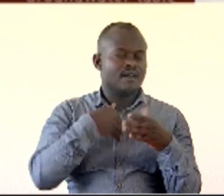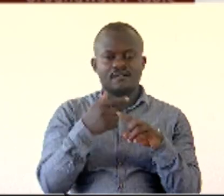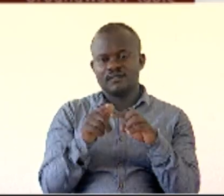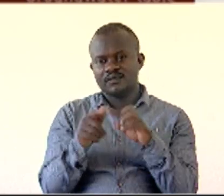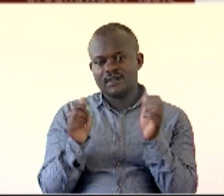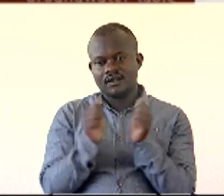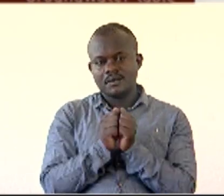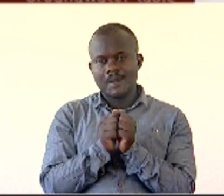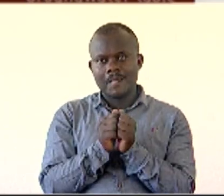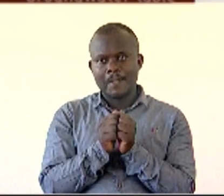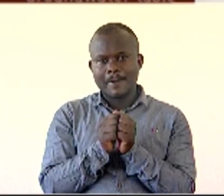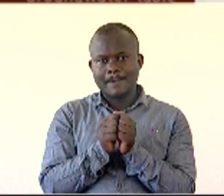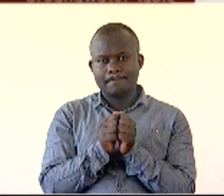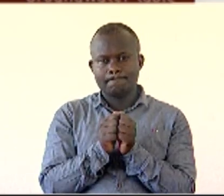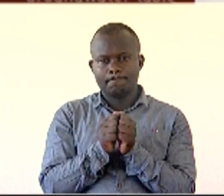different